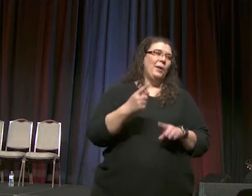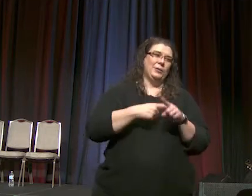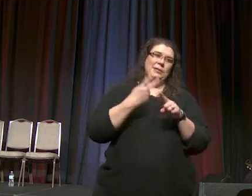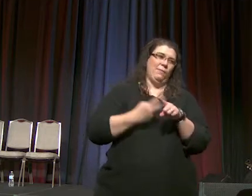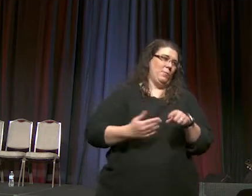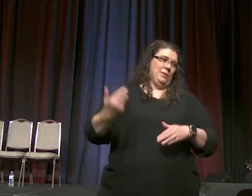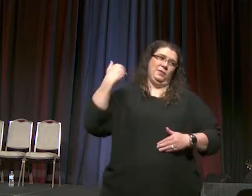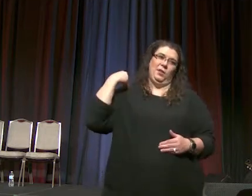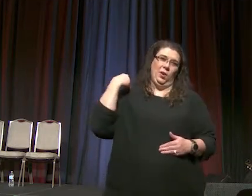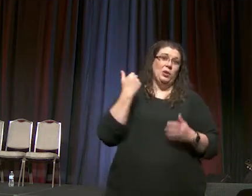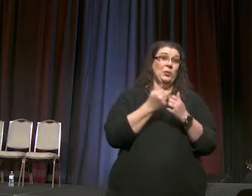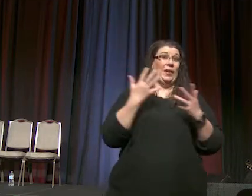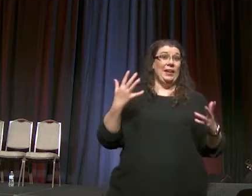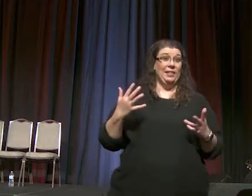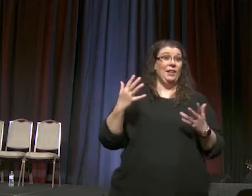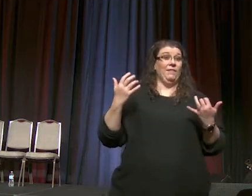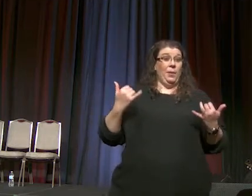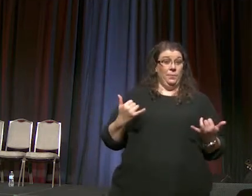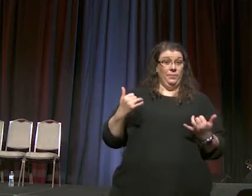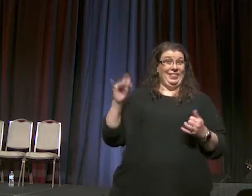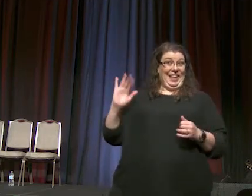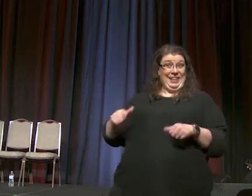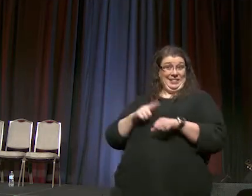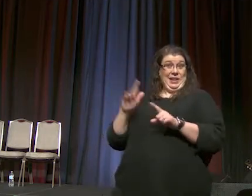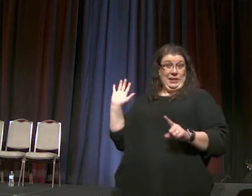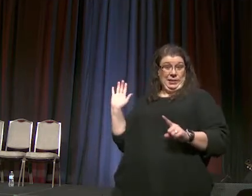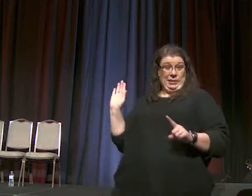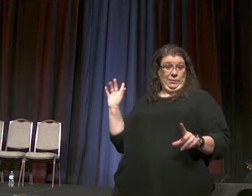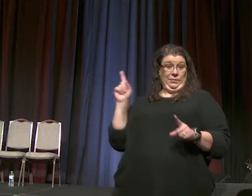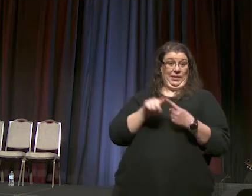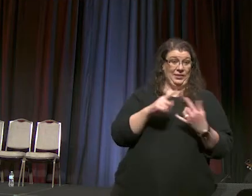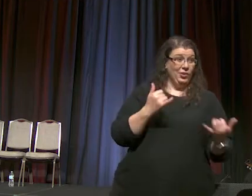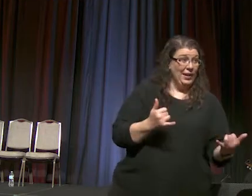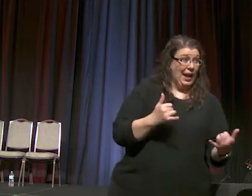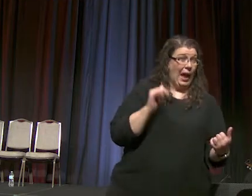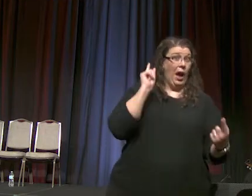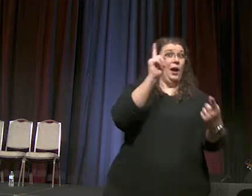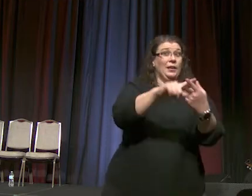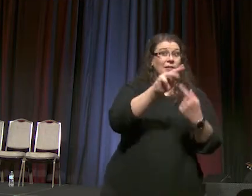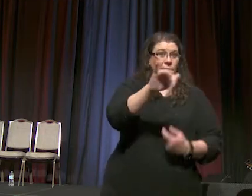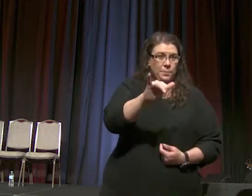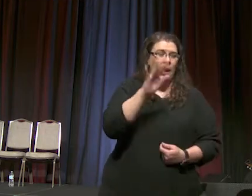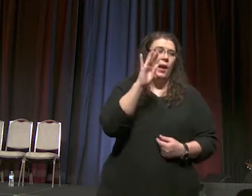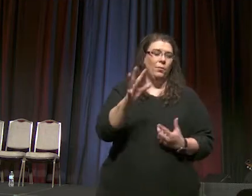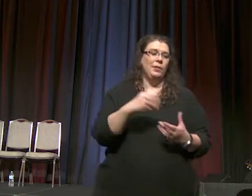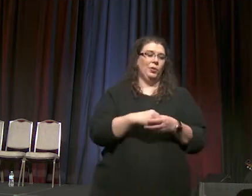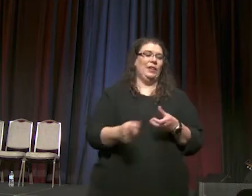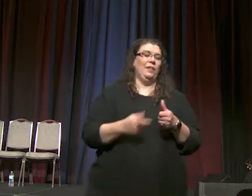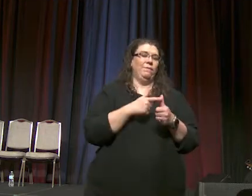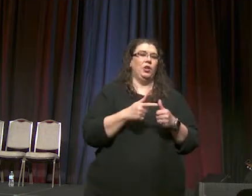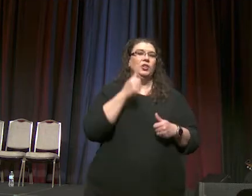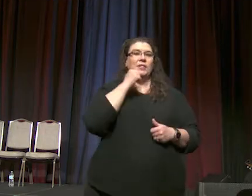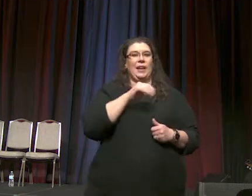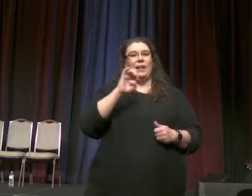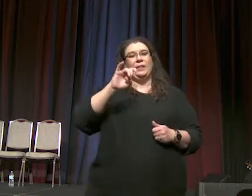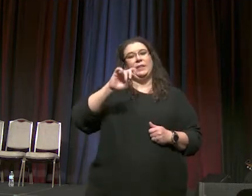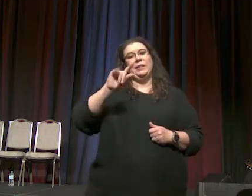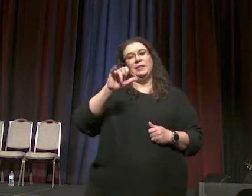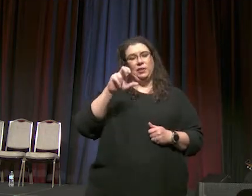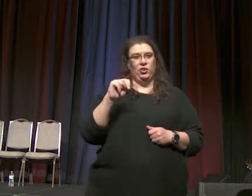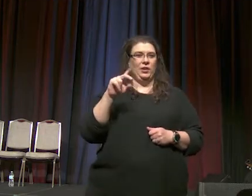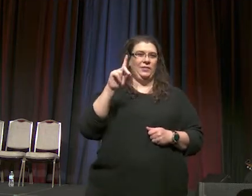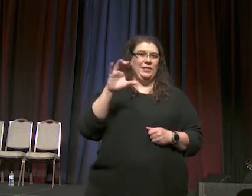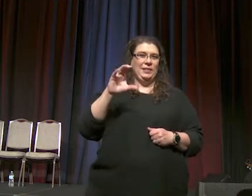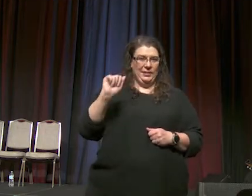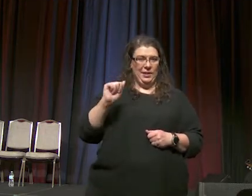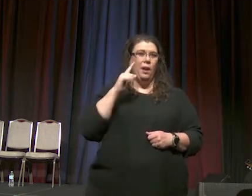that we receive from then till now, all the way up till May, will be included in that first daily edition of the DCA